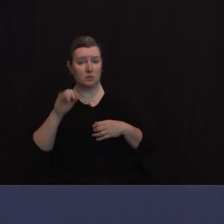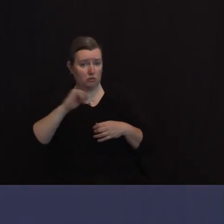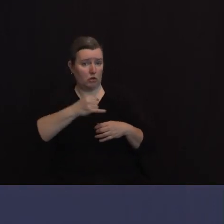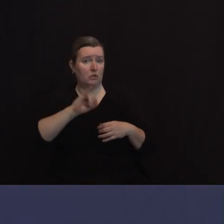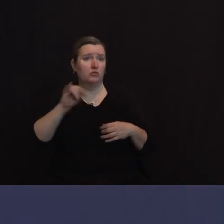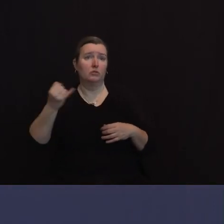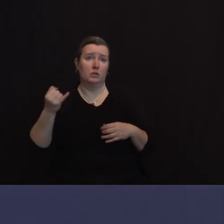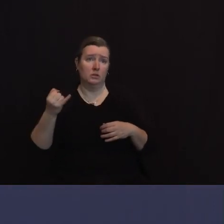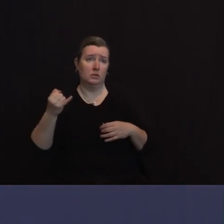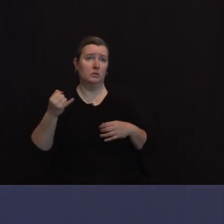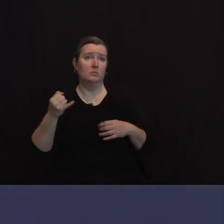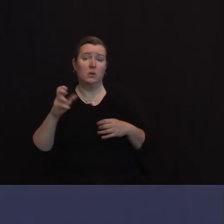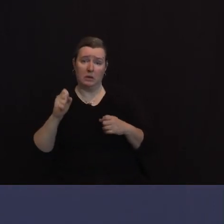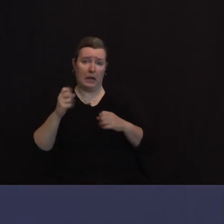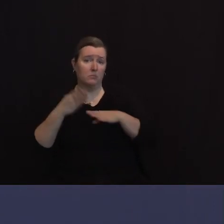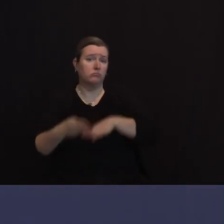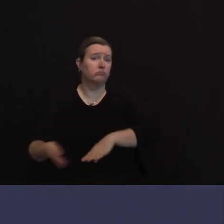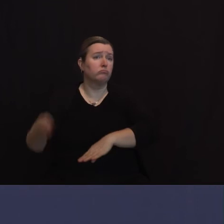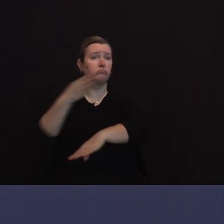difference.